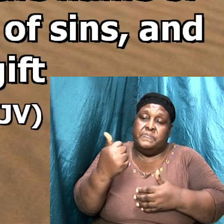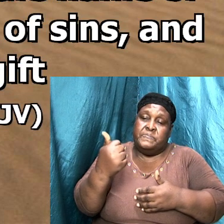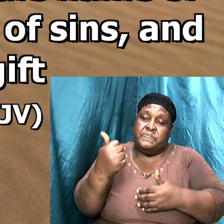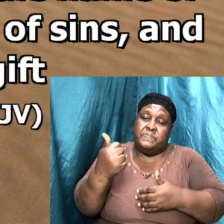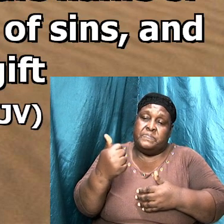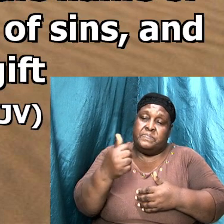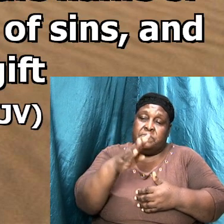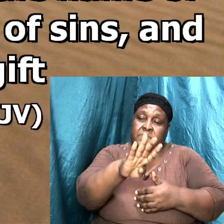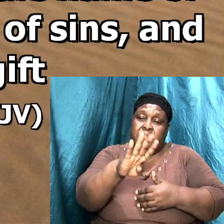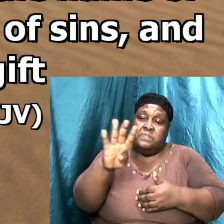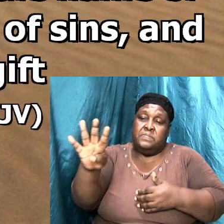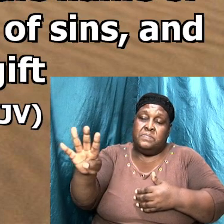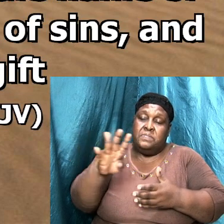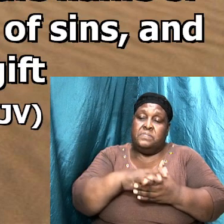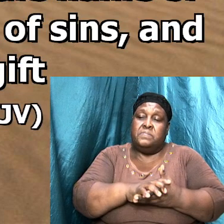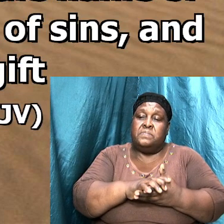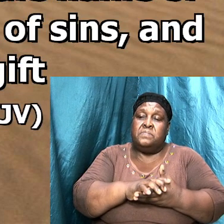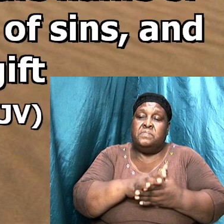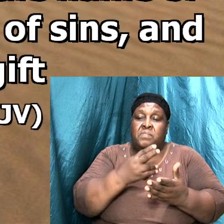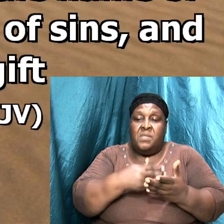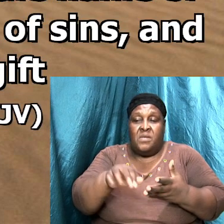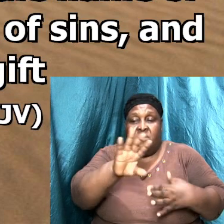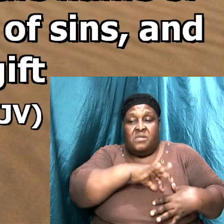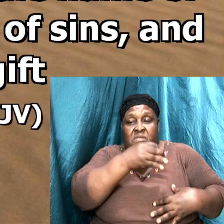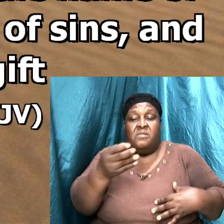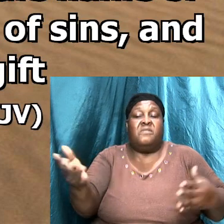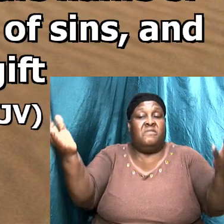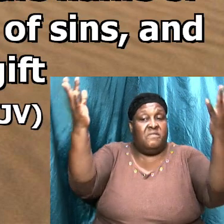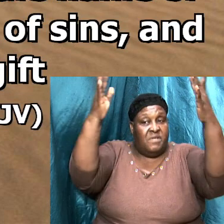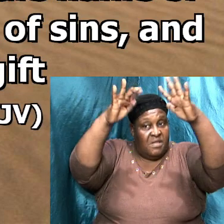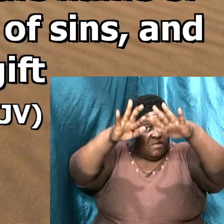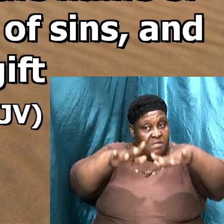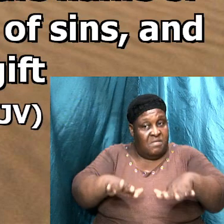44, the Holy Ghost fell on them.